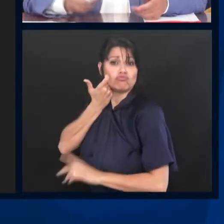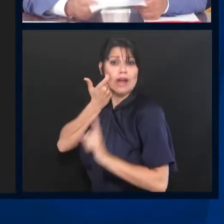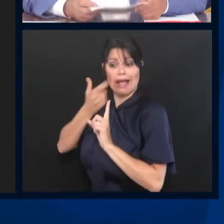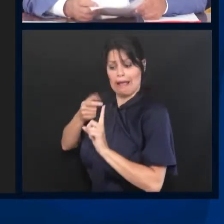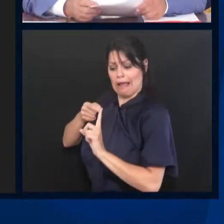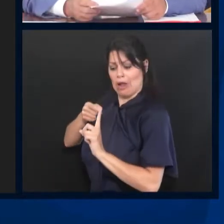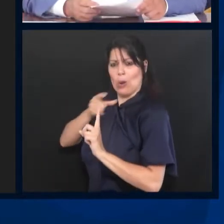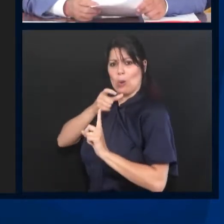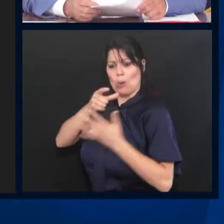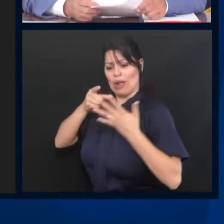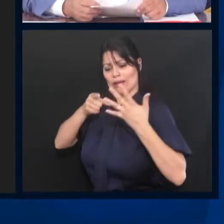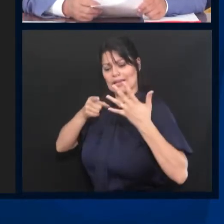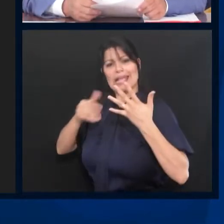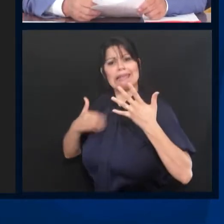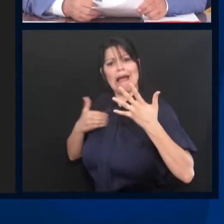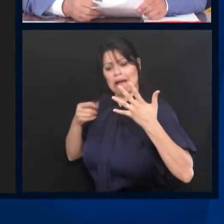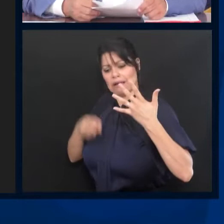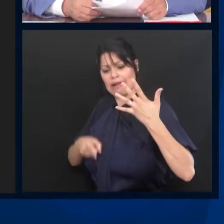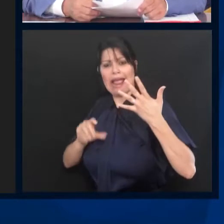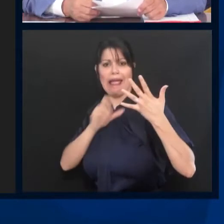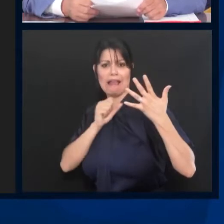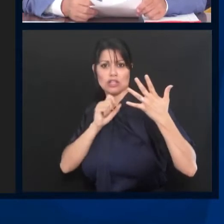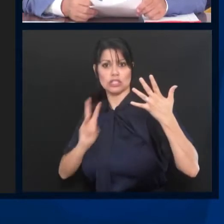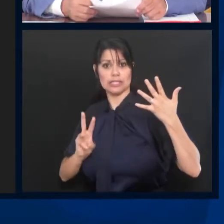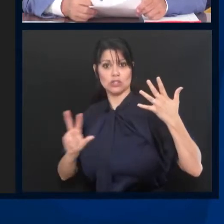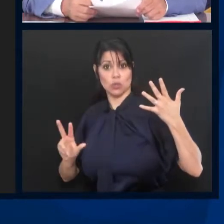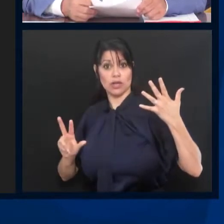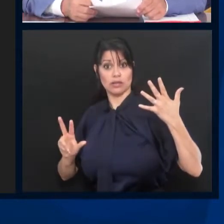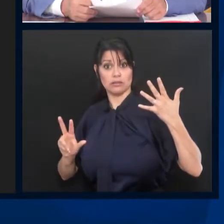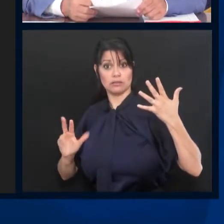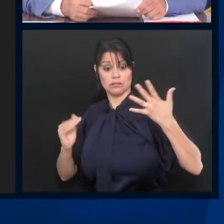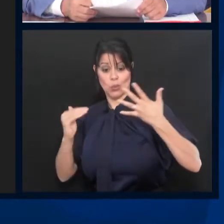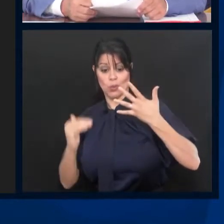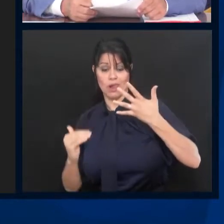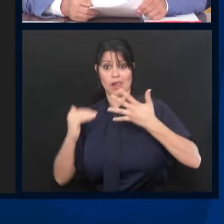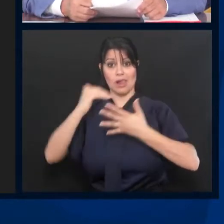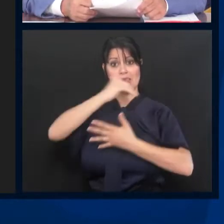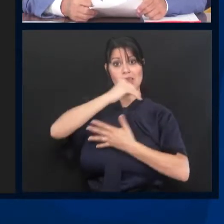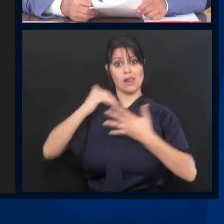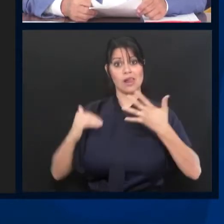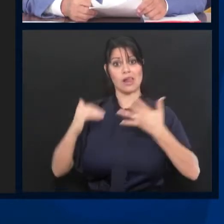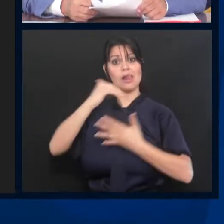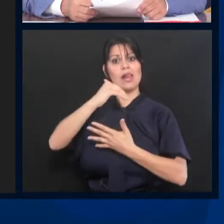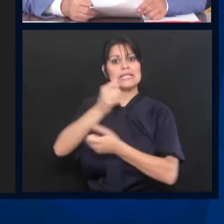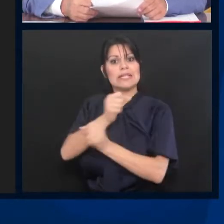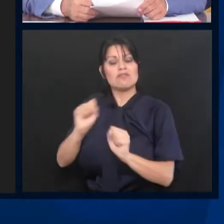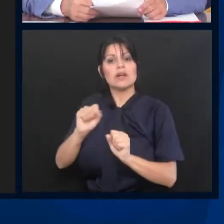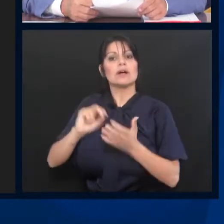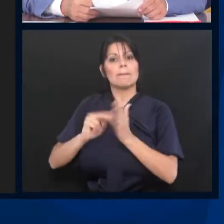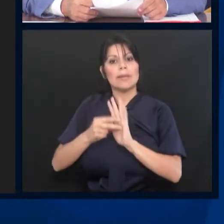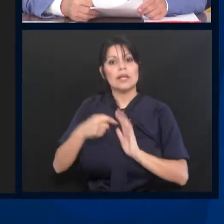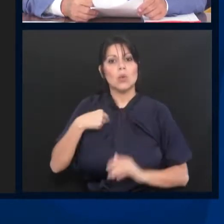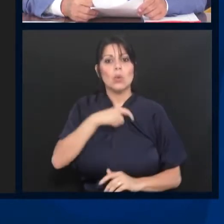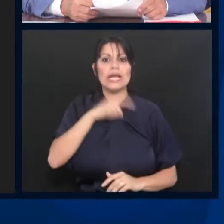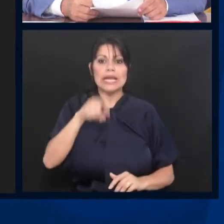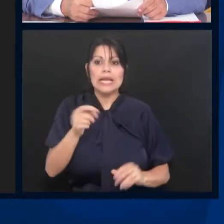These people, for the most part, are all safe. We just got to continue to get more and more of them vaccinated. For